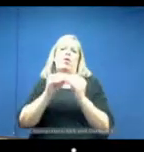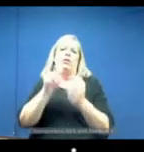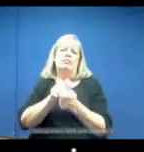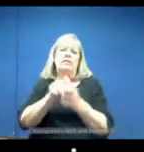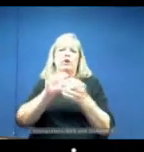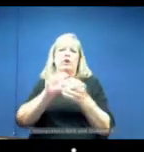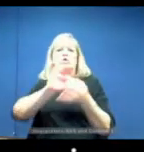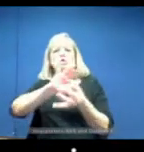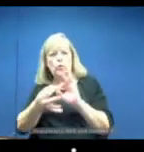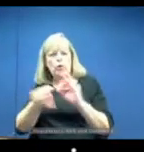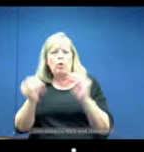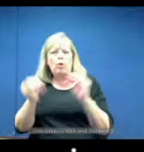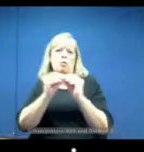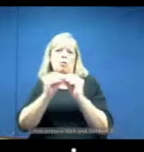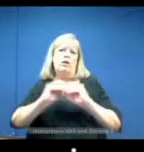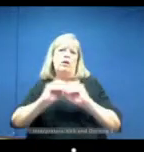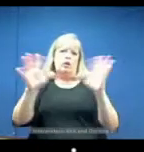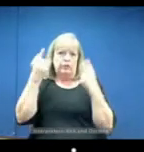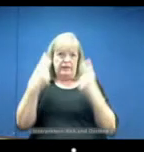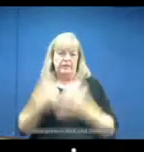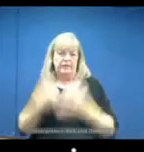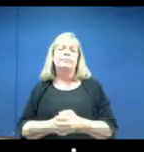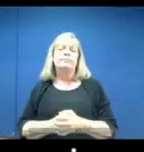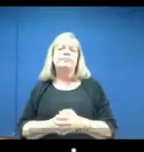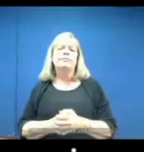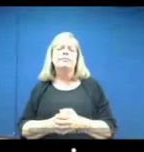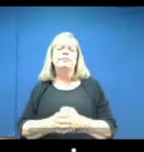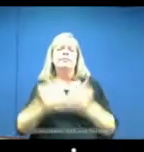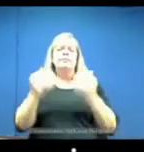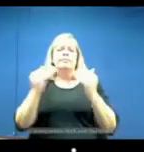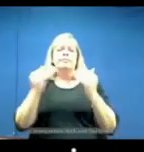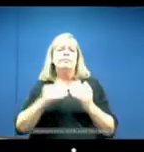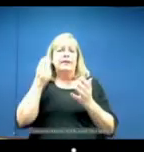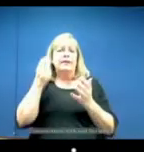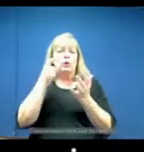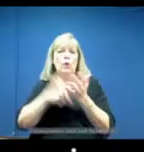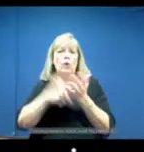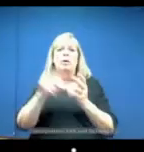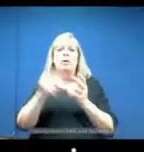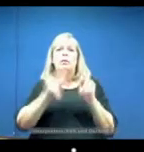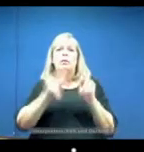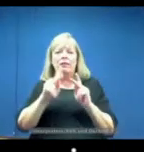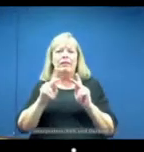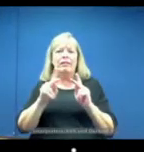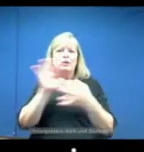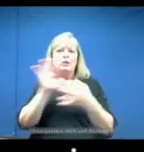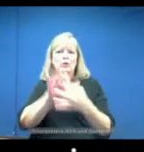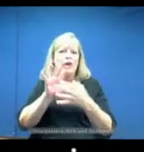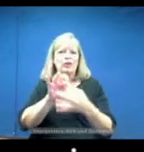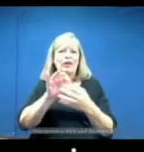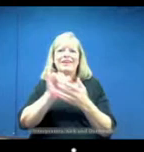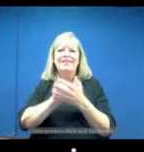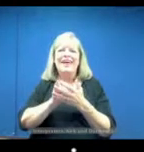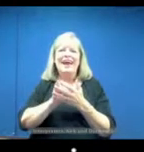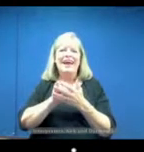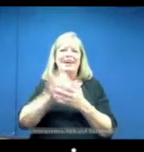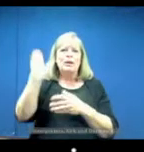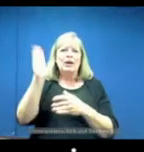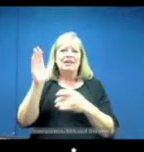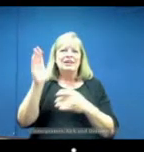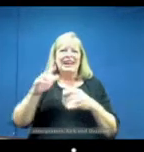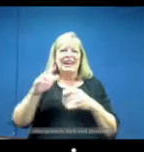All right, for those of you who joined us late, and keeps getting announced, the PowerPoint